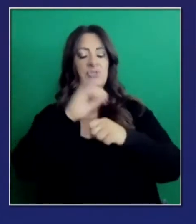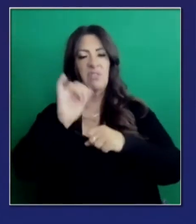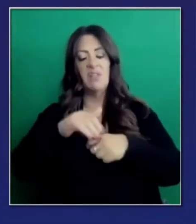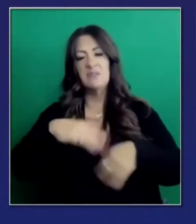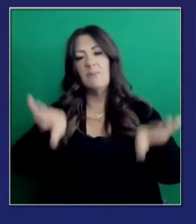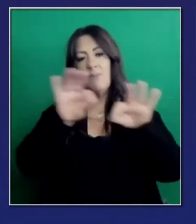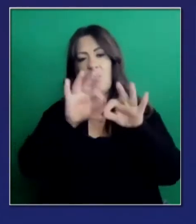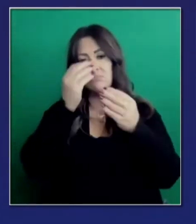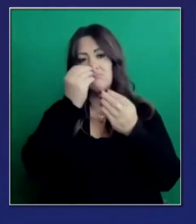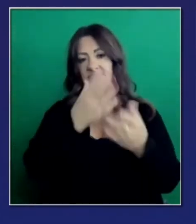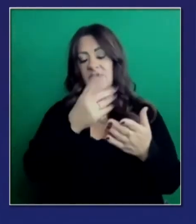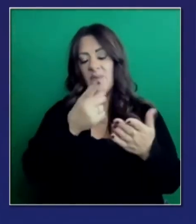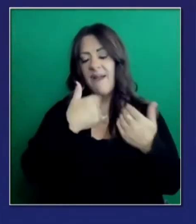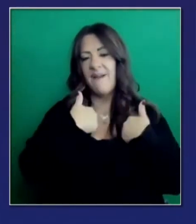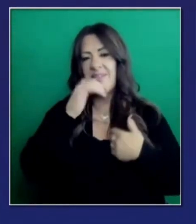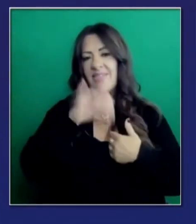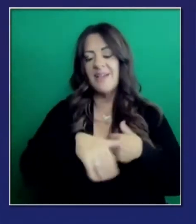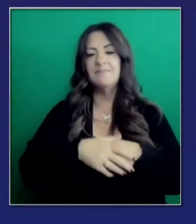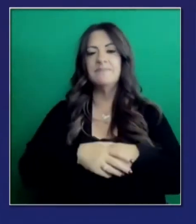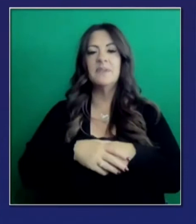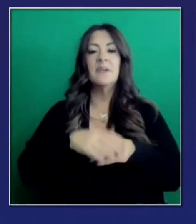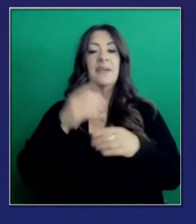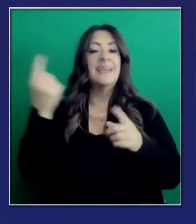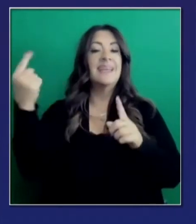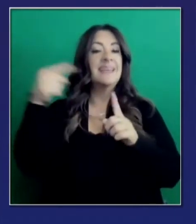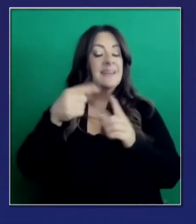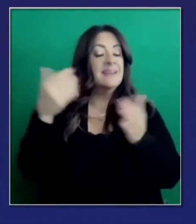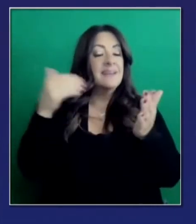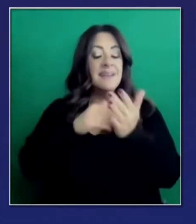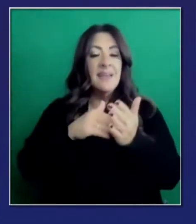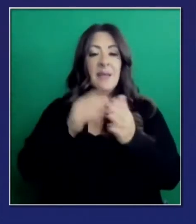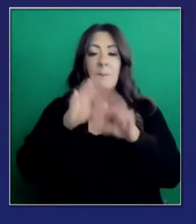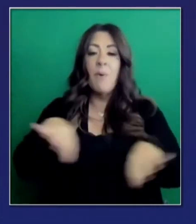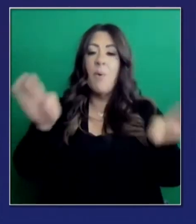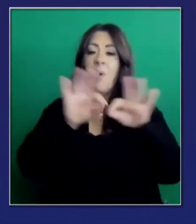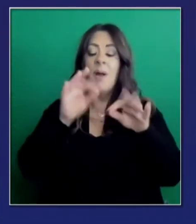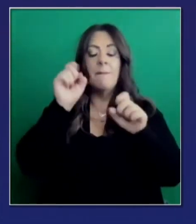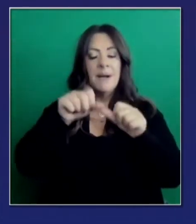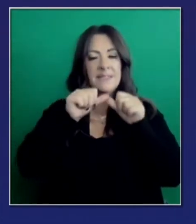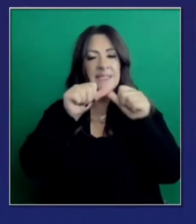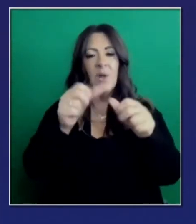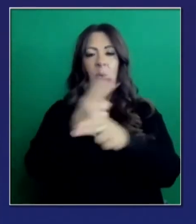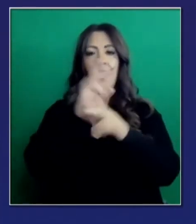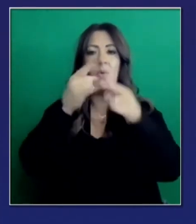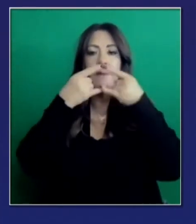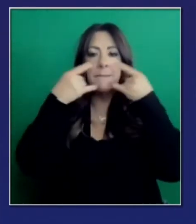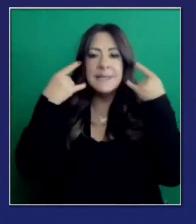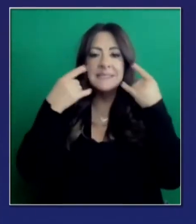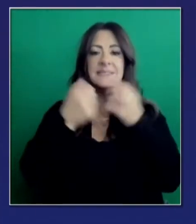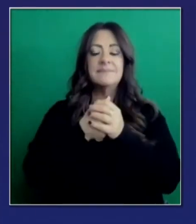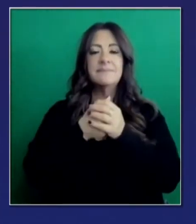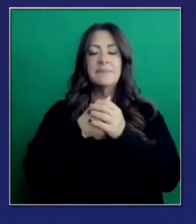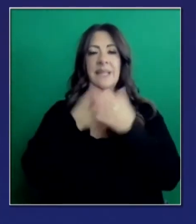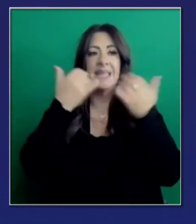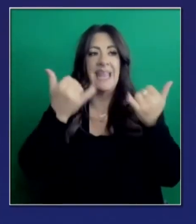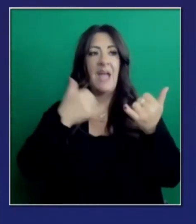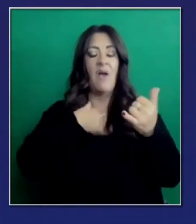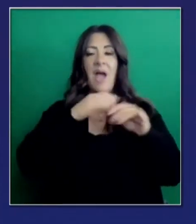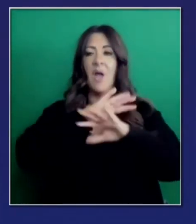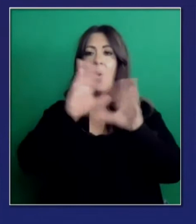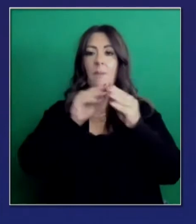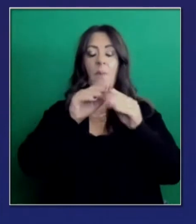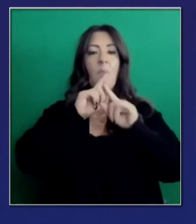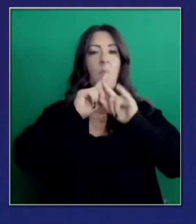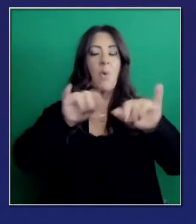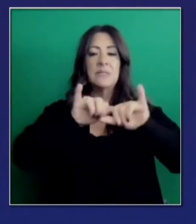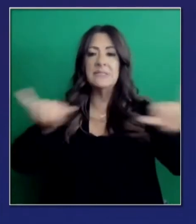to keep our activities outdoor, particularly now as we've lifted the stay-at-home order. We move into this blueprint, back to the blueprint, which